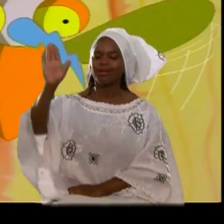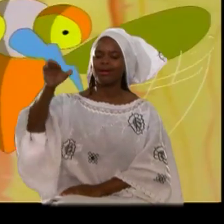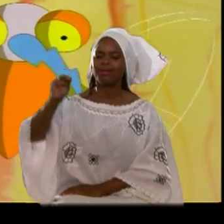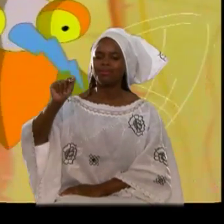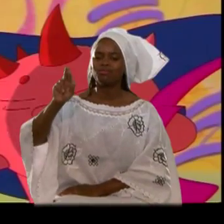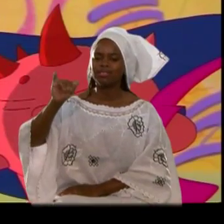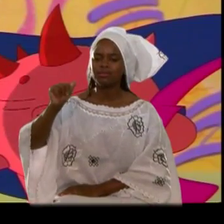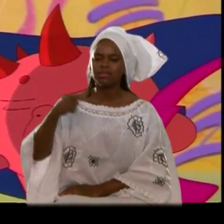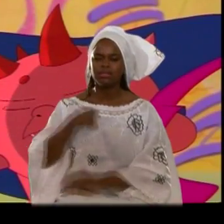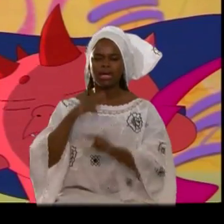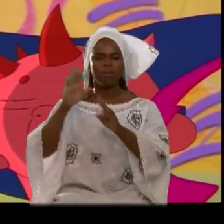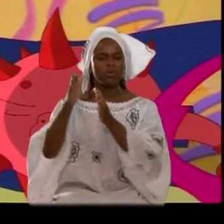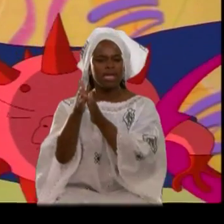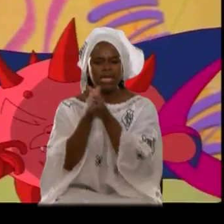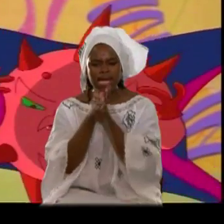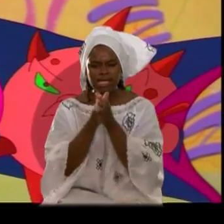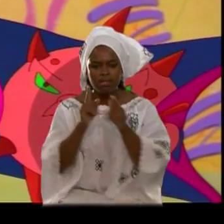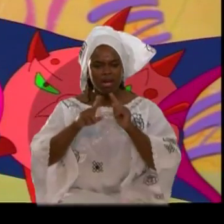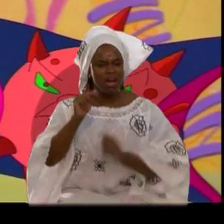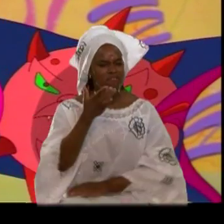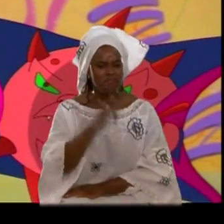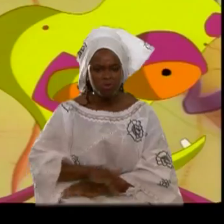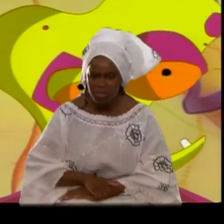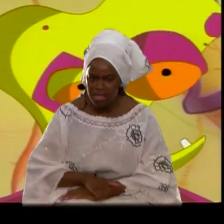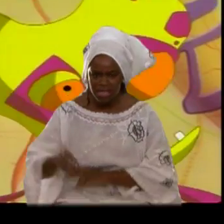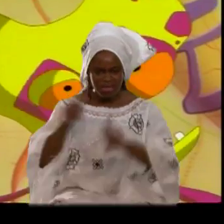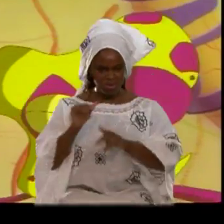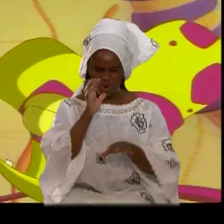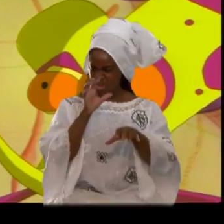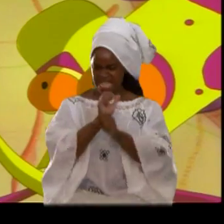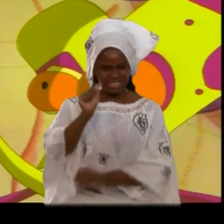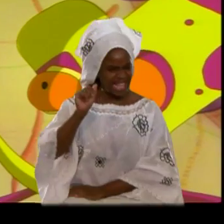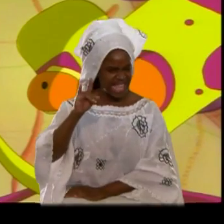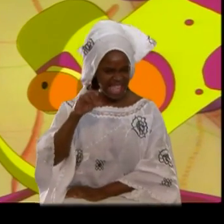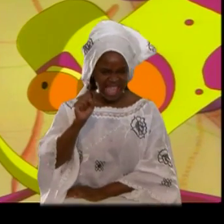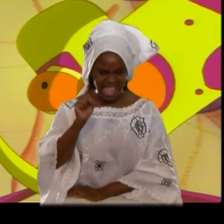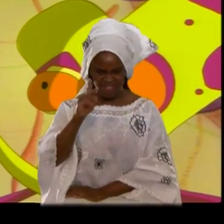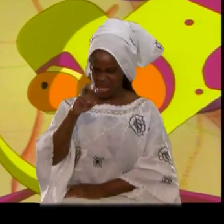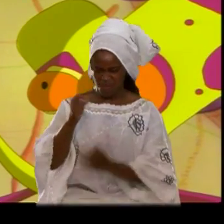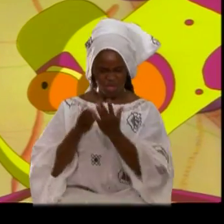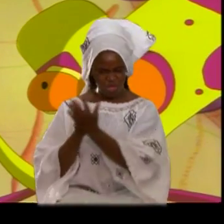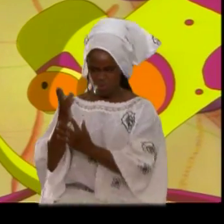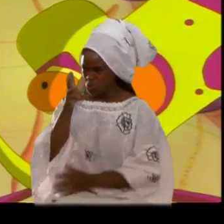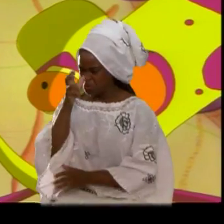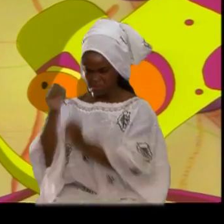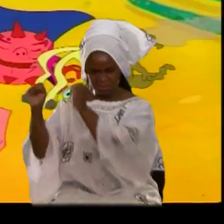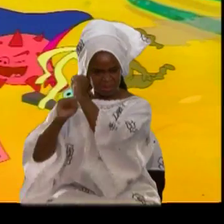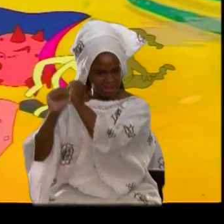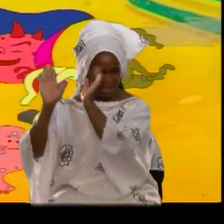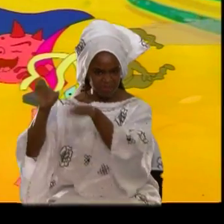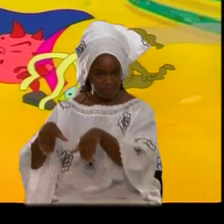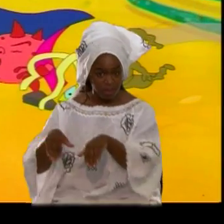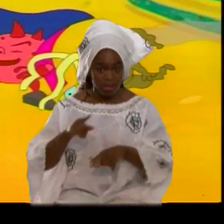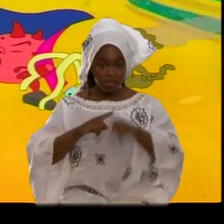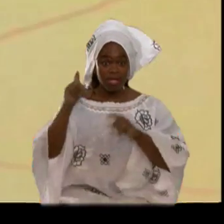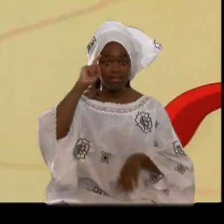Microbe malaria, I admire your eagerness, but unfortunately, human beings cannot catch the AIDS virus from mosquitoes. And